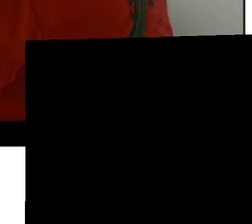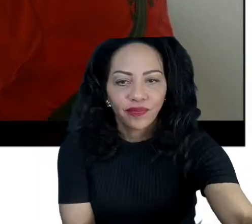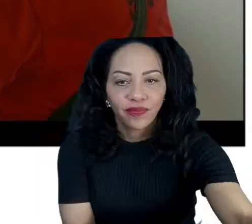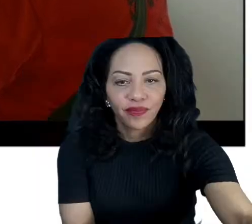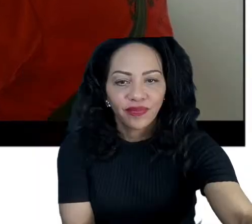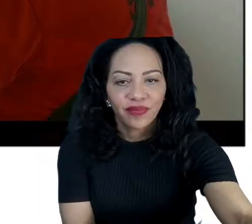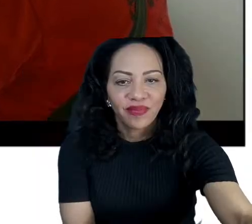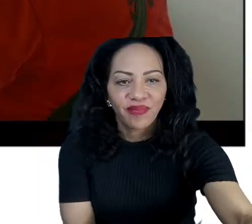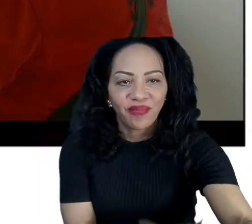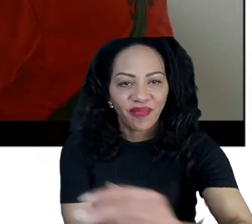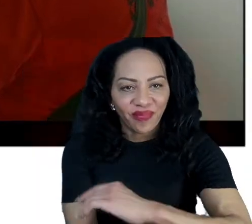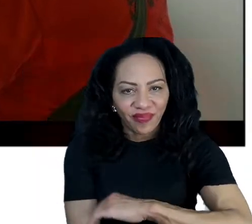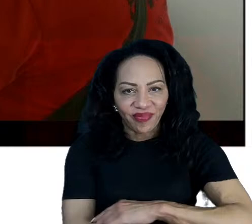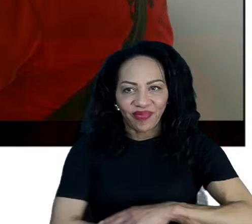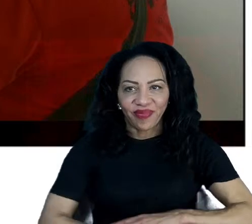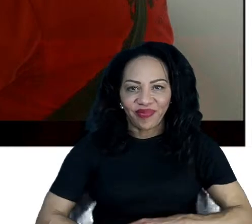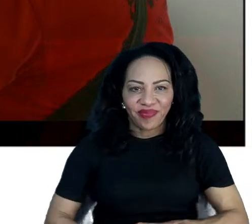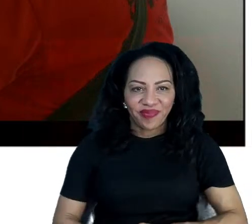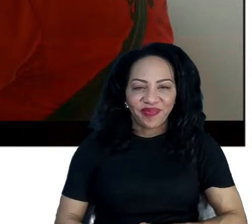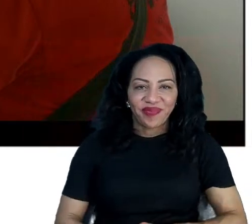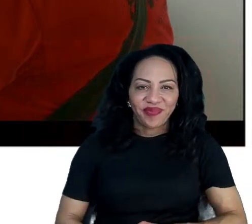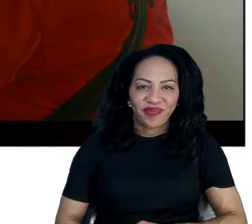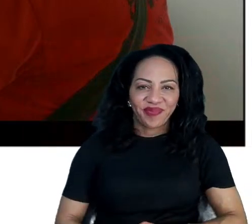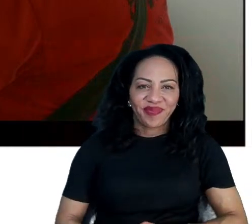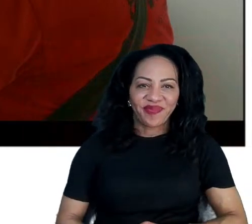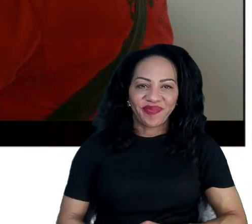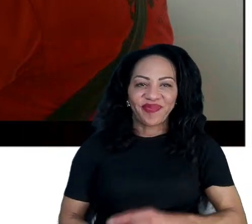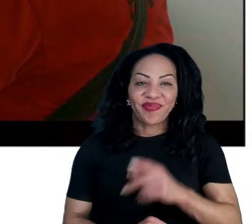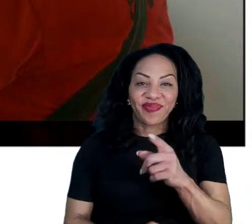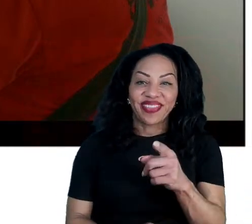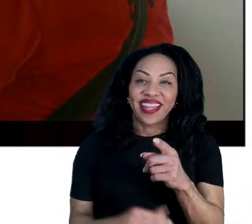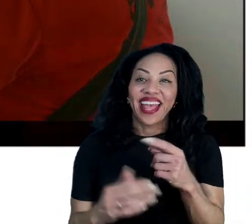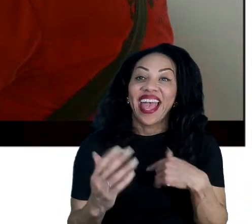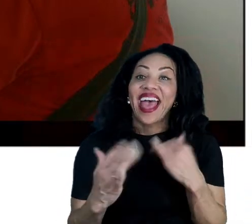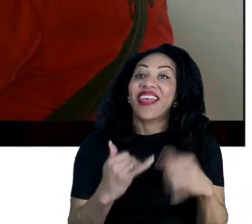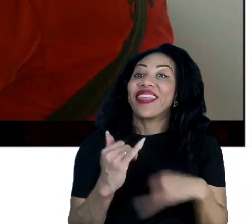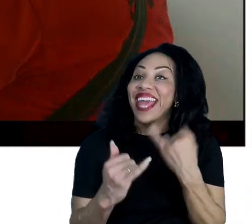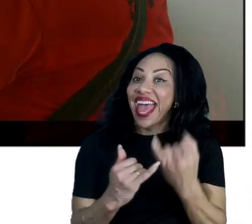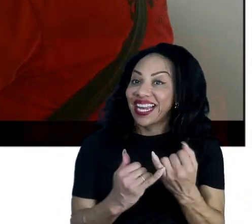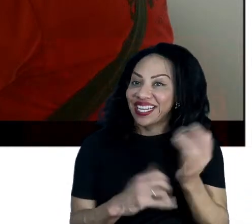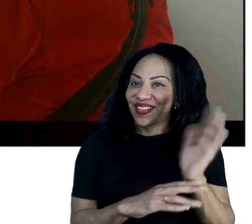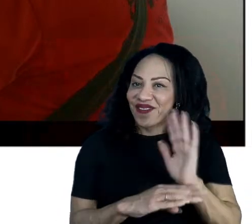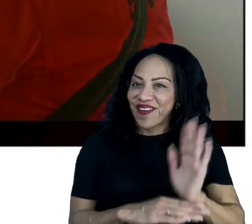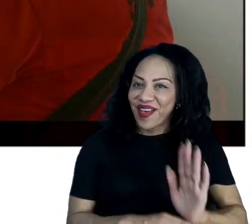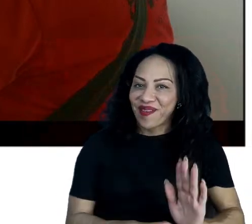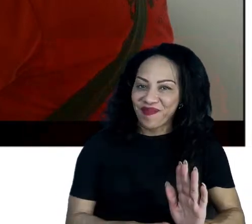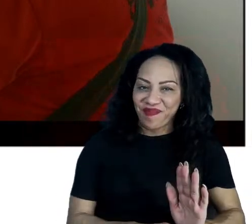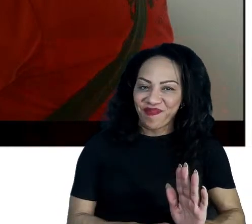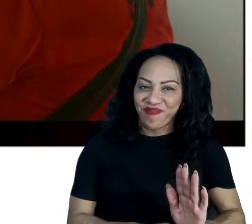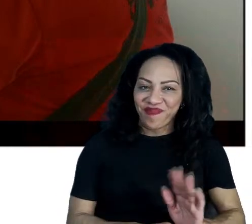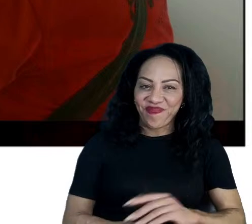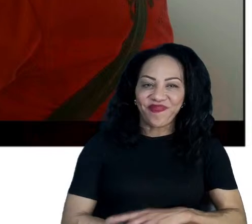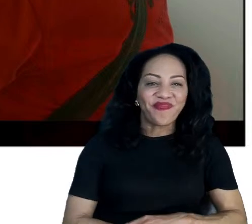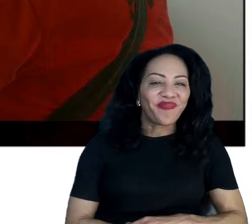Continue to copy that part of the script, and at the end of the film, I tear off the